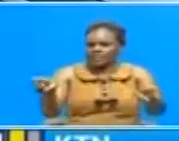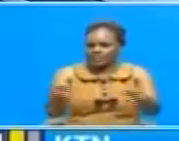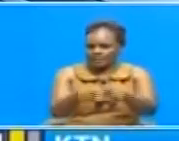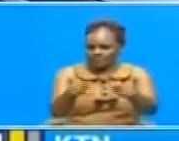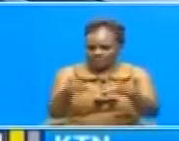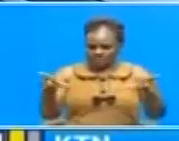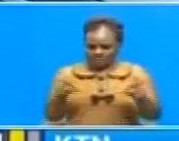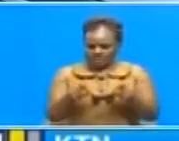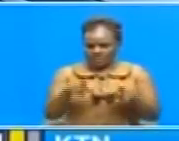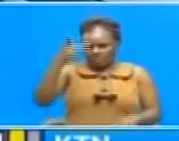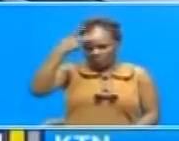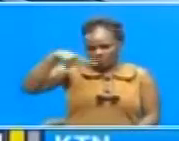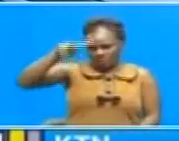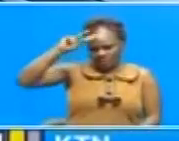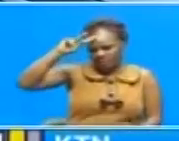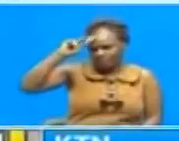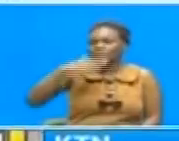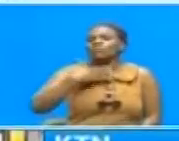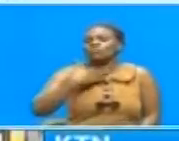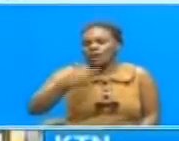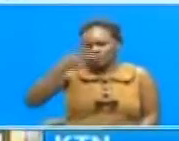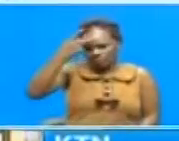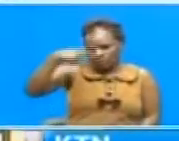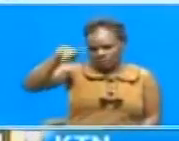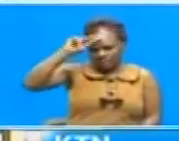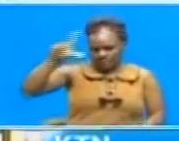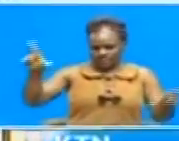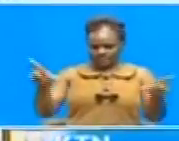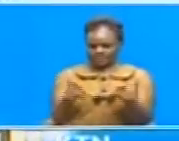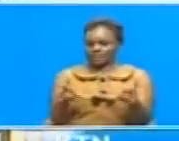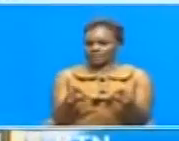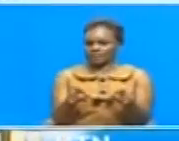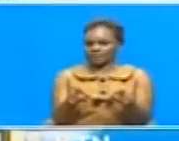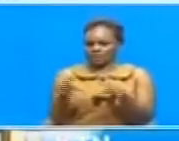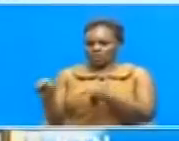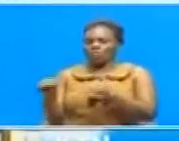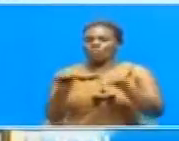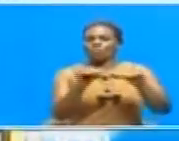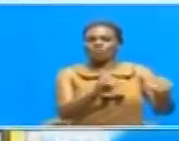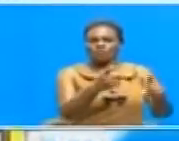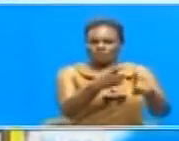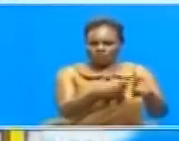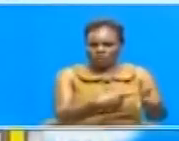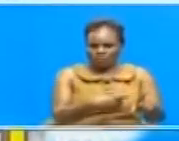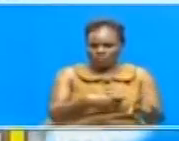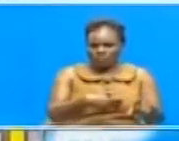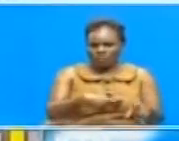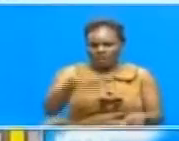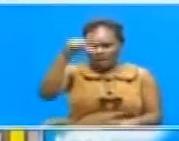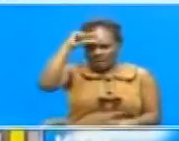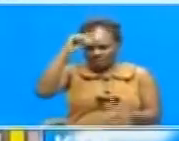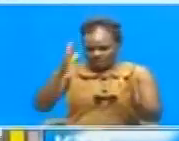the licensing policy, we want the licensing policy to be moved from the governor's